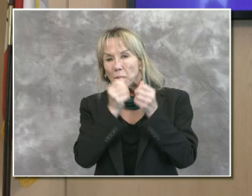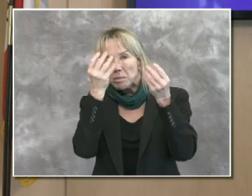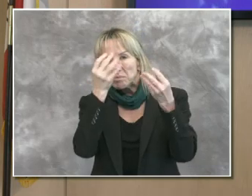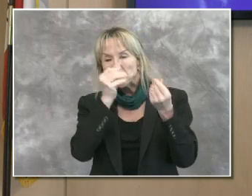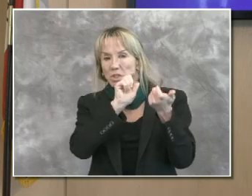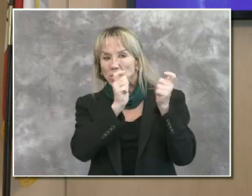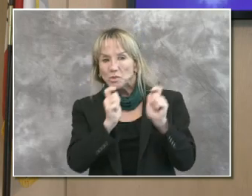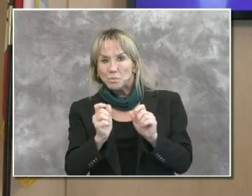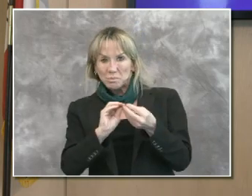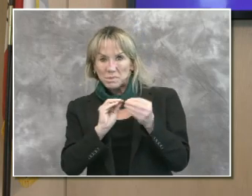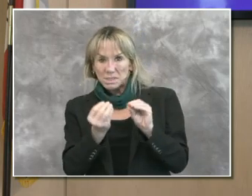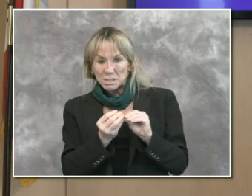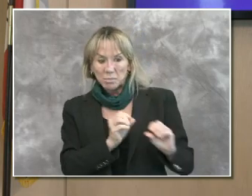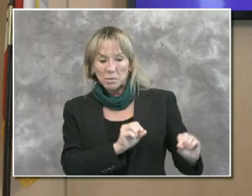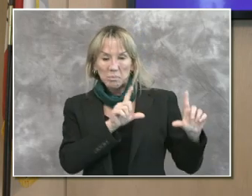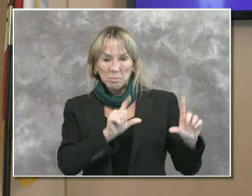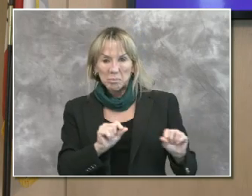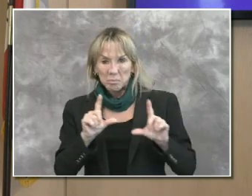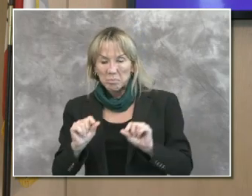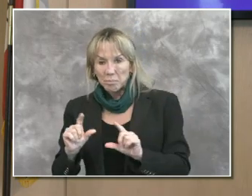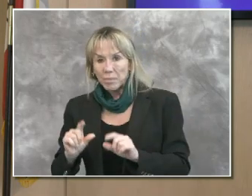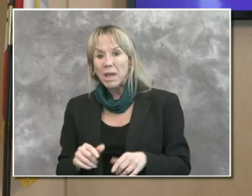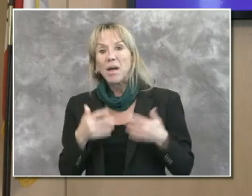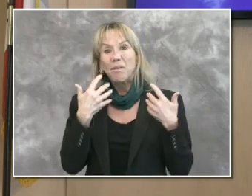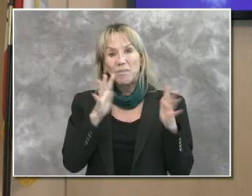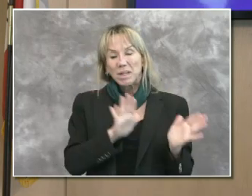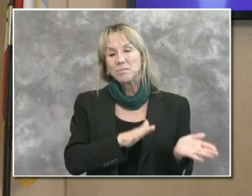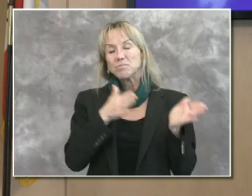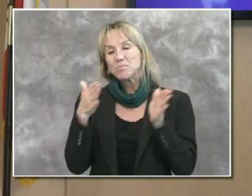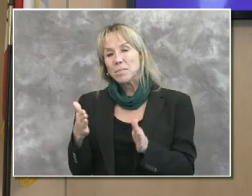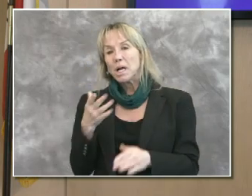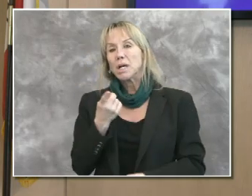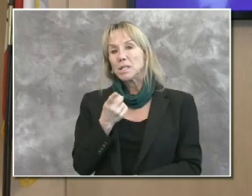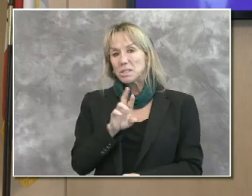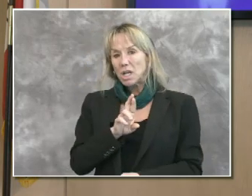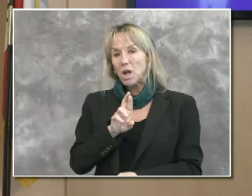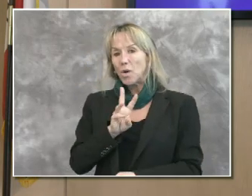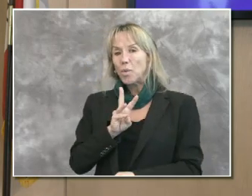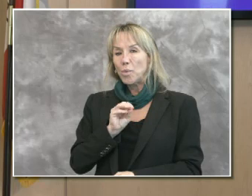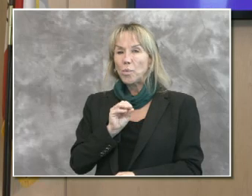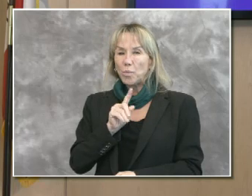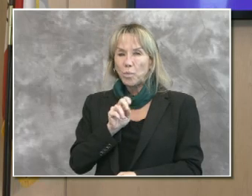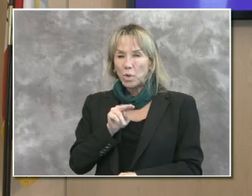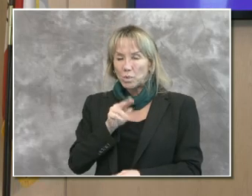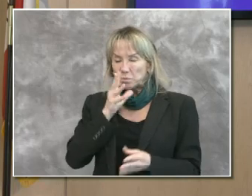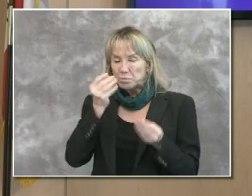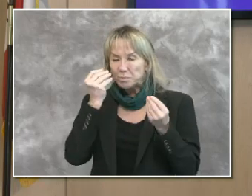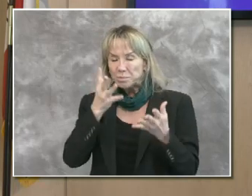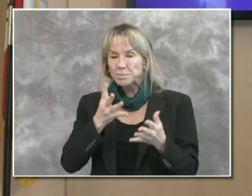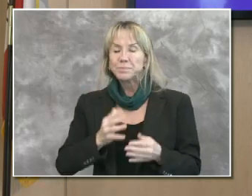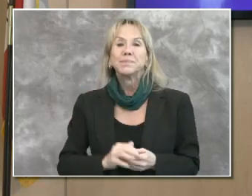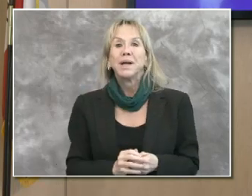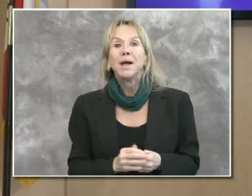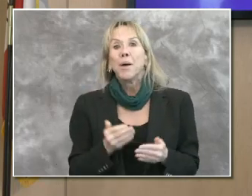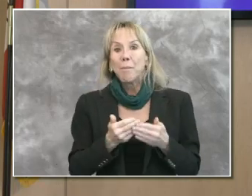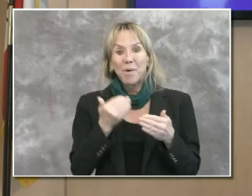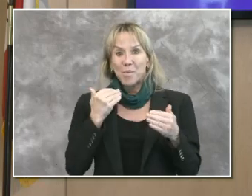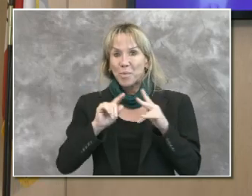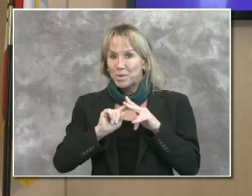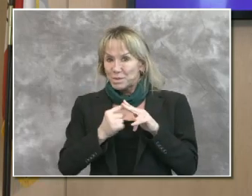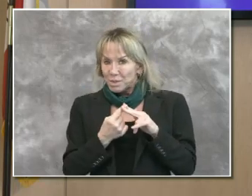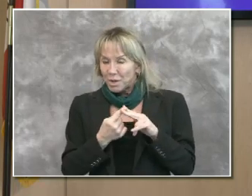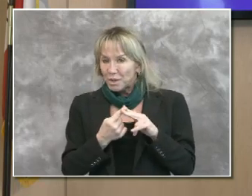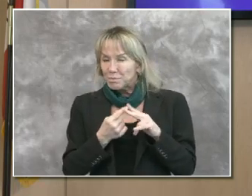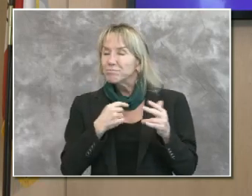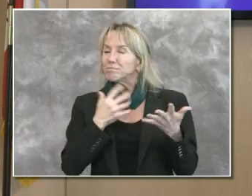we're going to get a medical update from Dr. Wooten. But before we get to them, I wanted to make note of something that may be a little bit